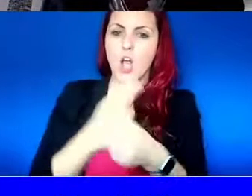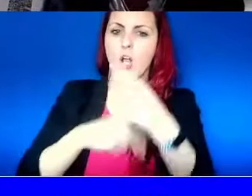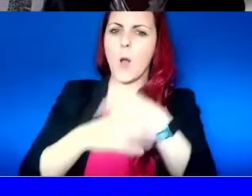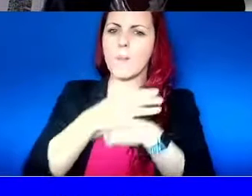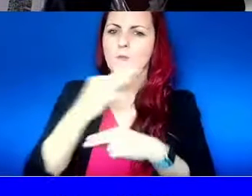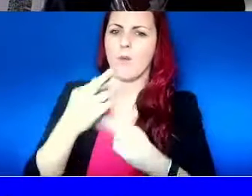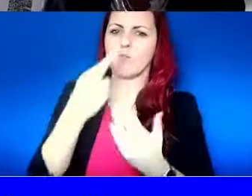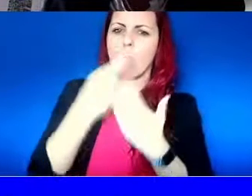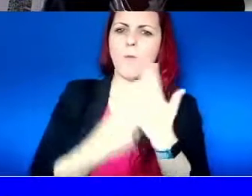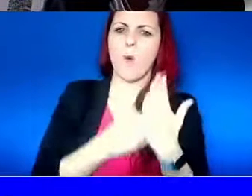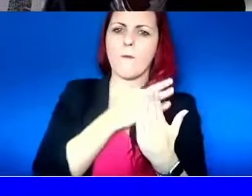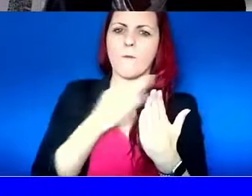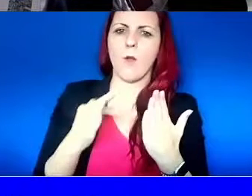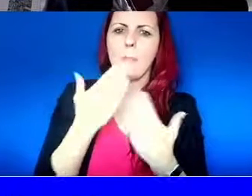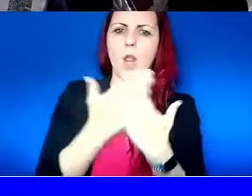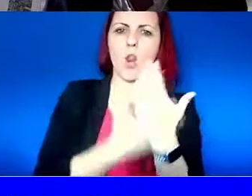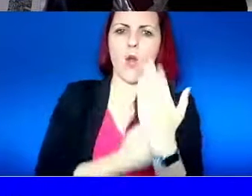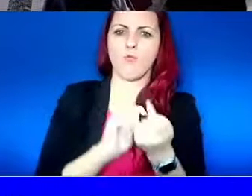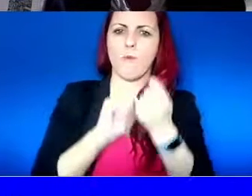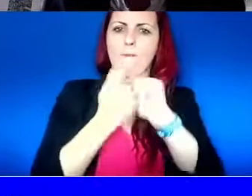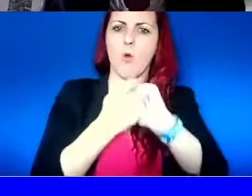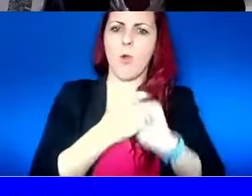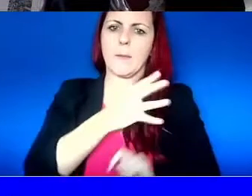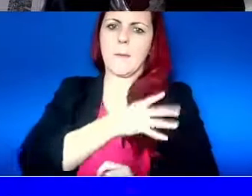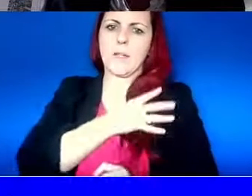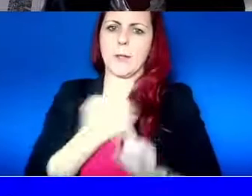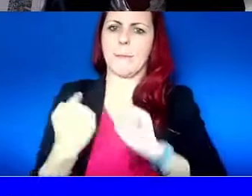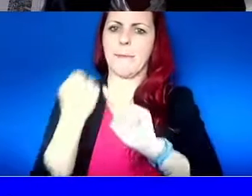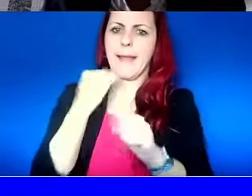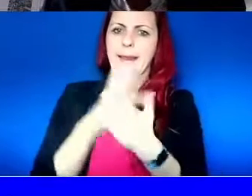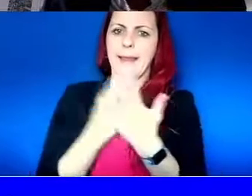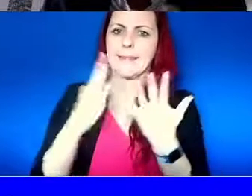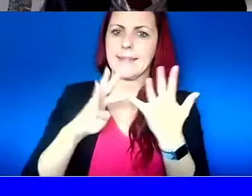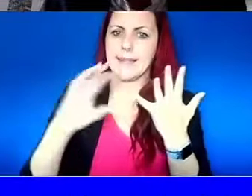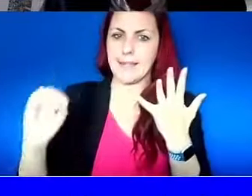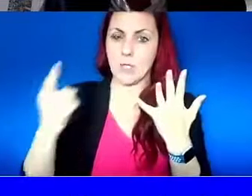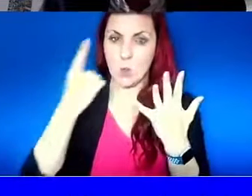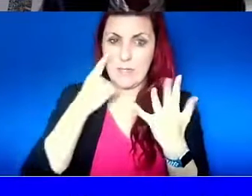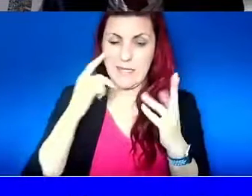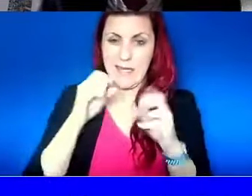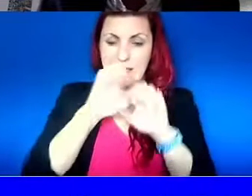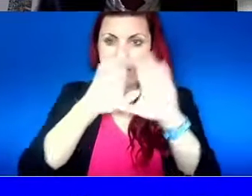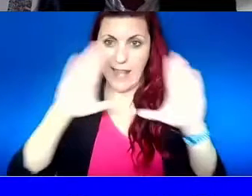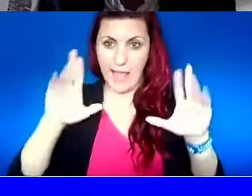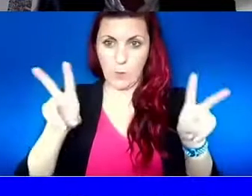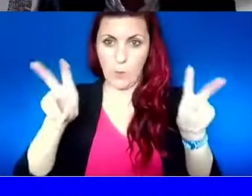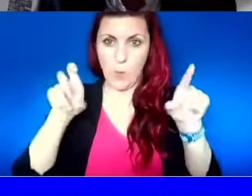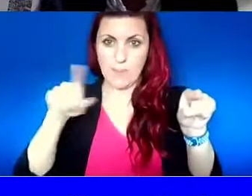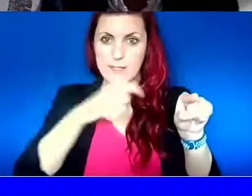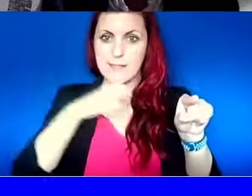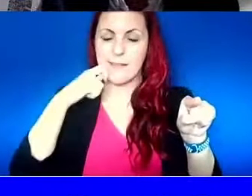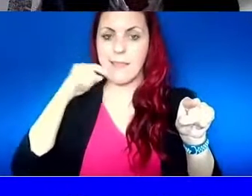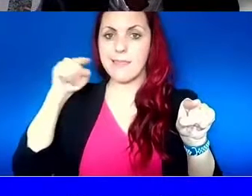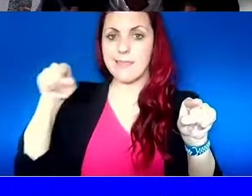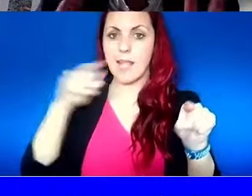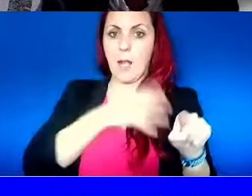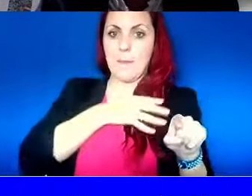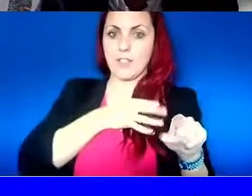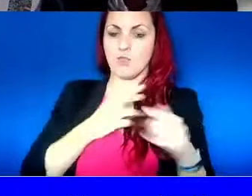the Law Reform Commission in 1990. And you'll see in the slide here in the quote that the Law Reform Commission recommended that any